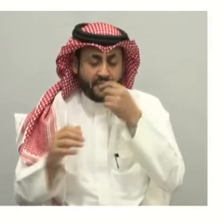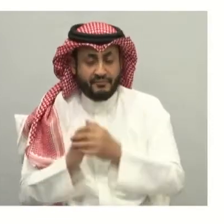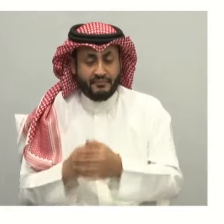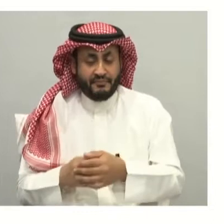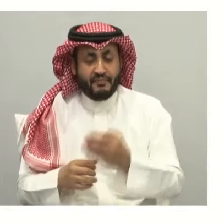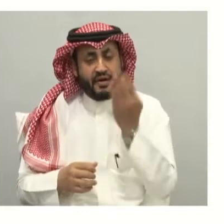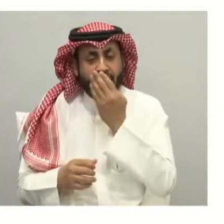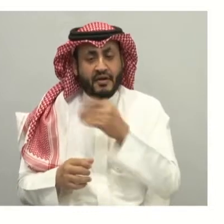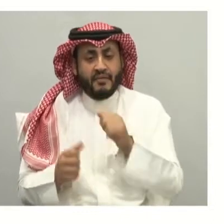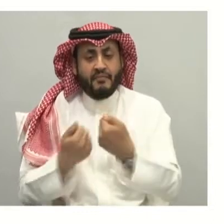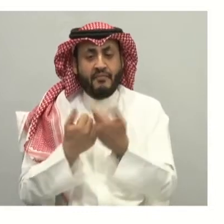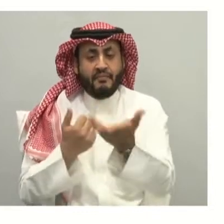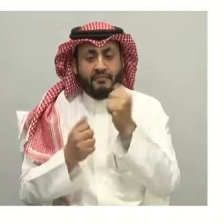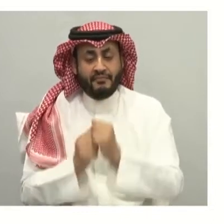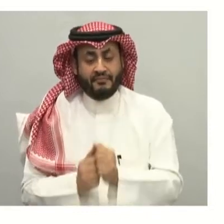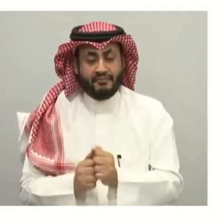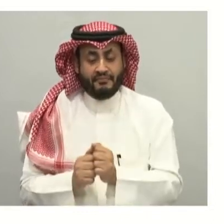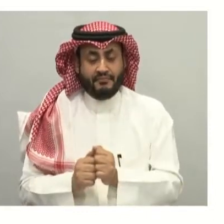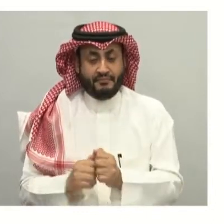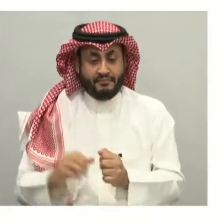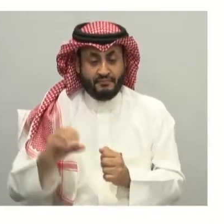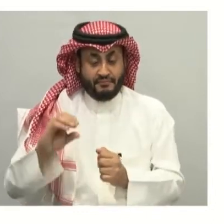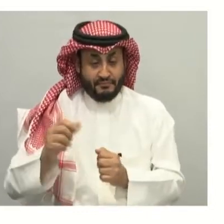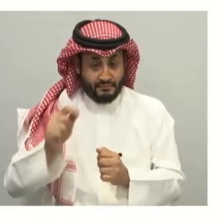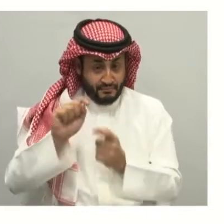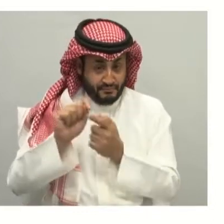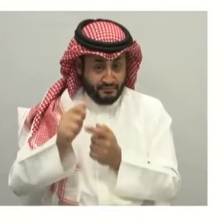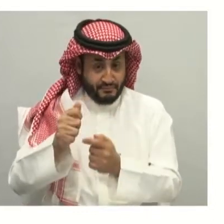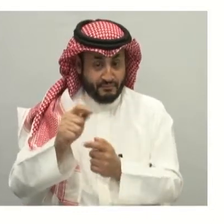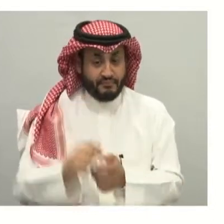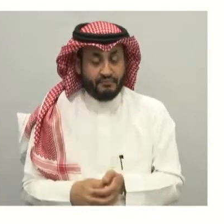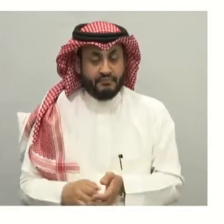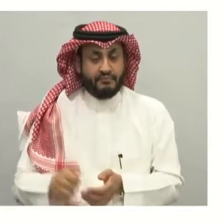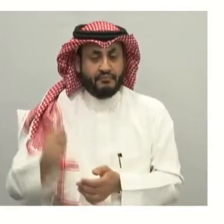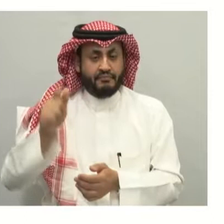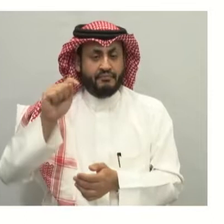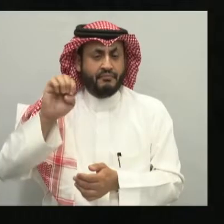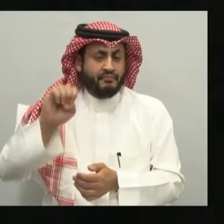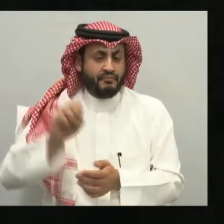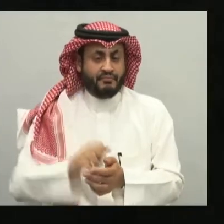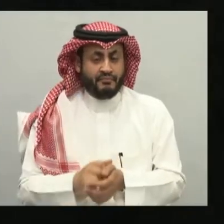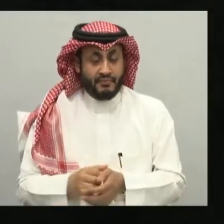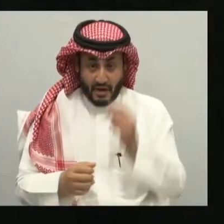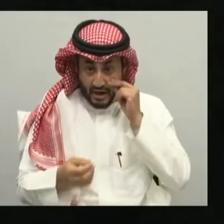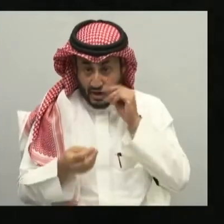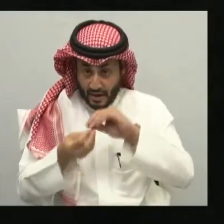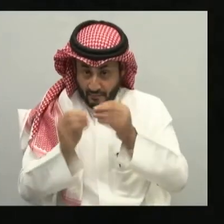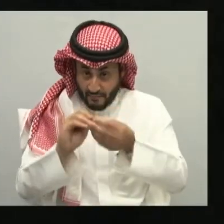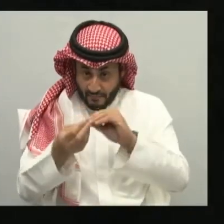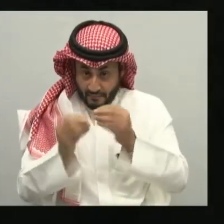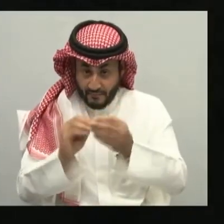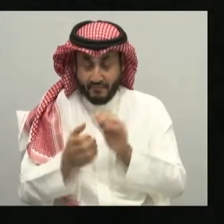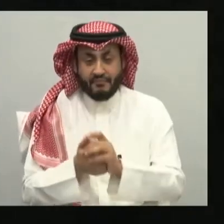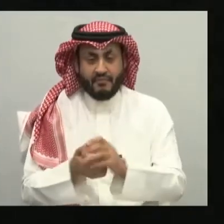the sentence together. The cat ate a fish. Notice the